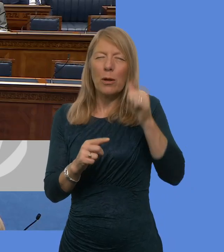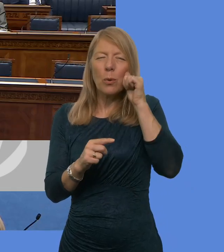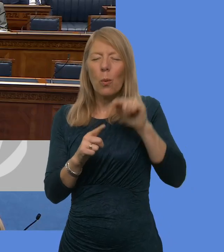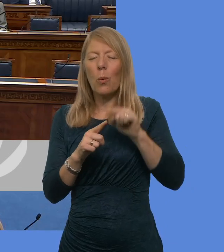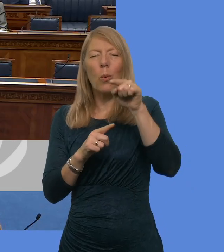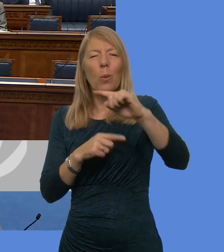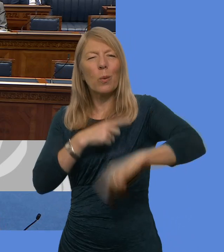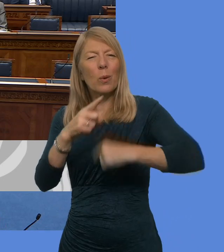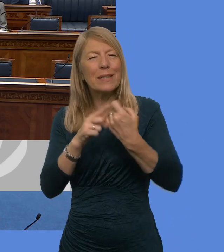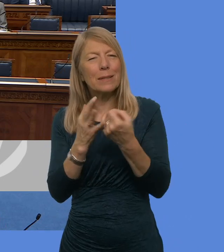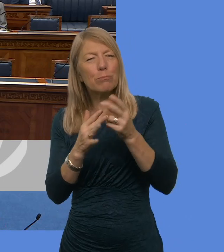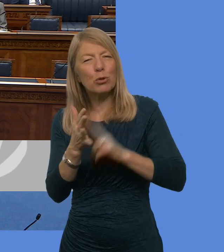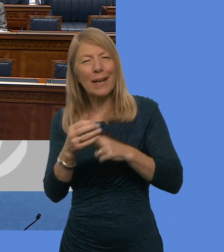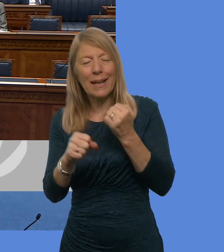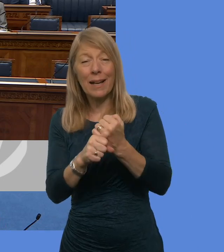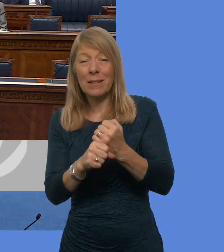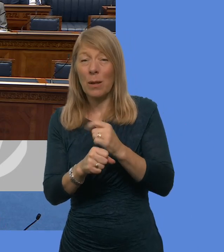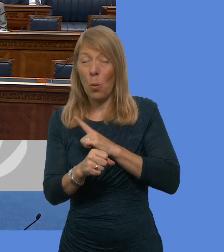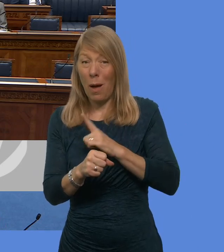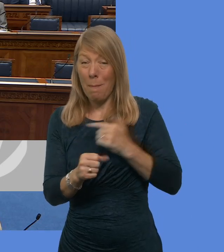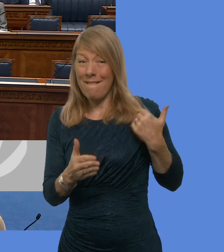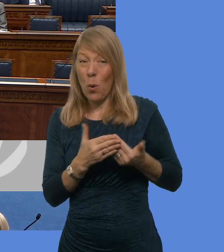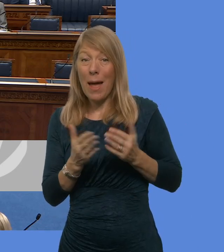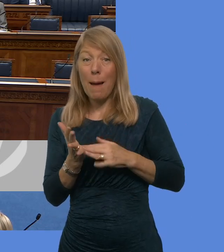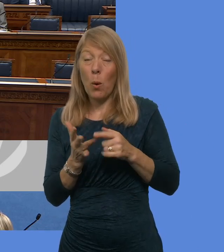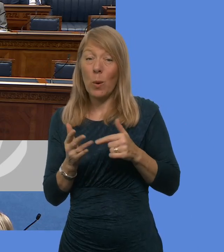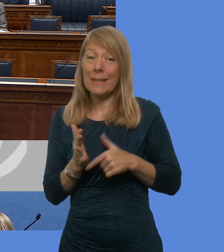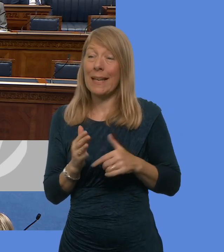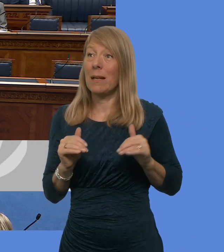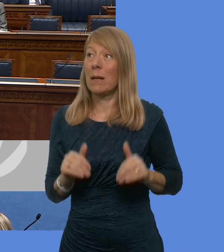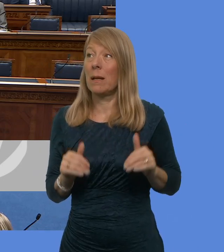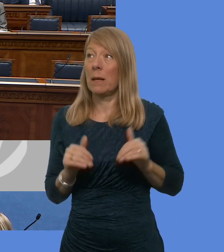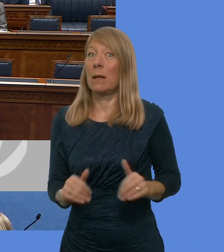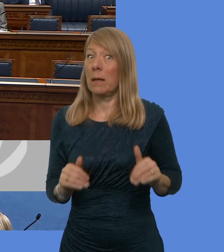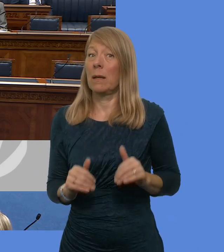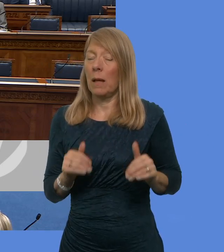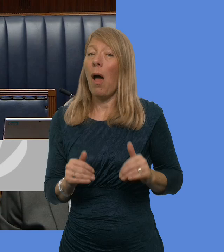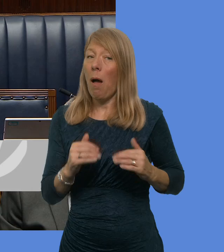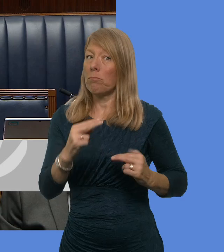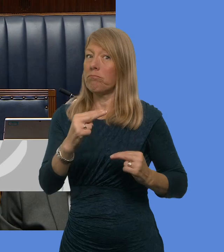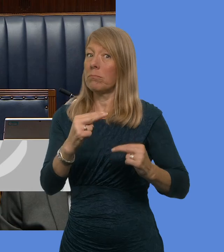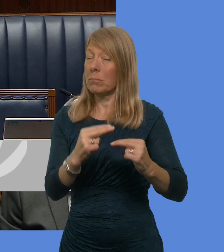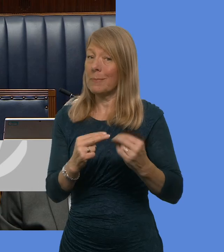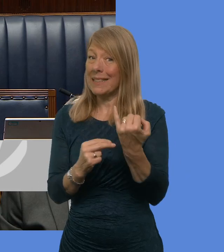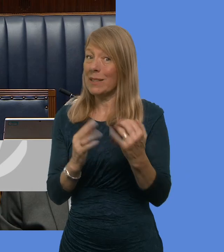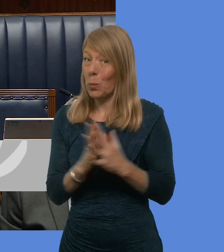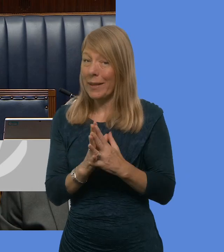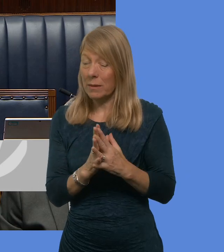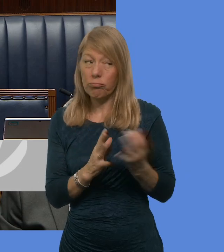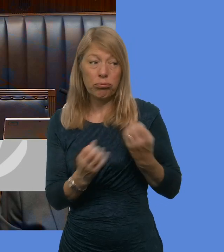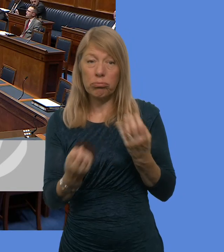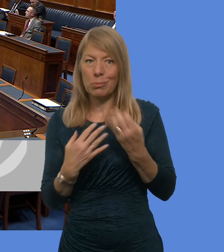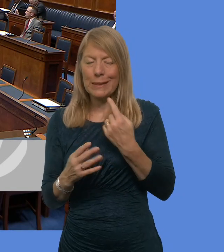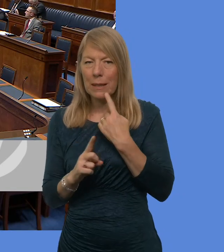reduce waiting times to around 6 weeks by spring of next year. But thus far, the various indications are that we are seeing improvement across the